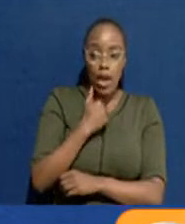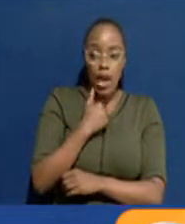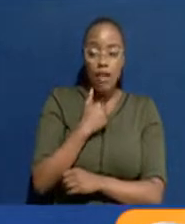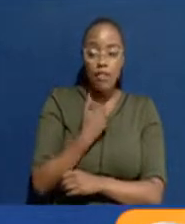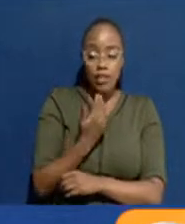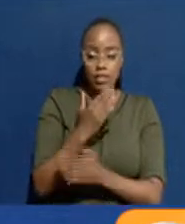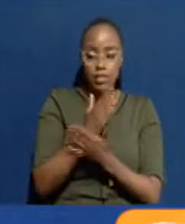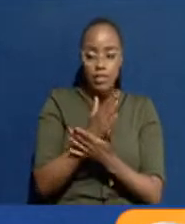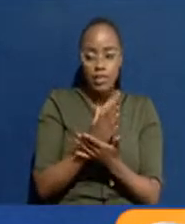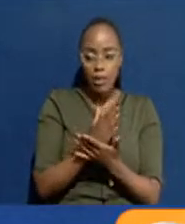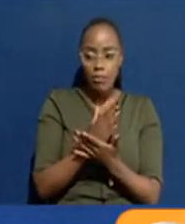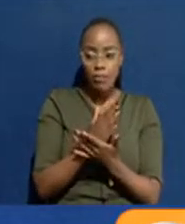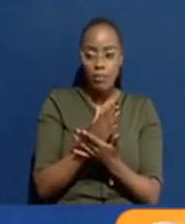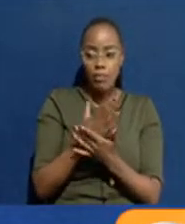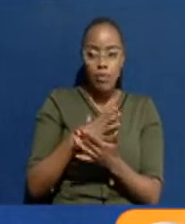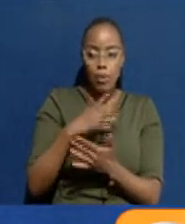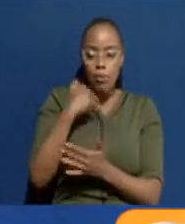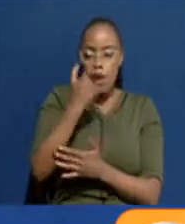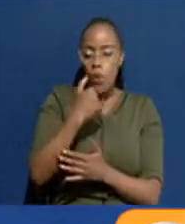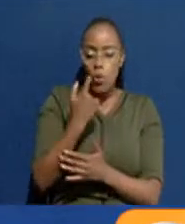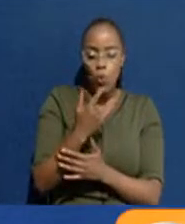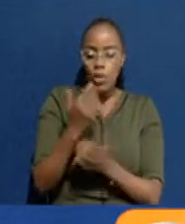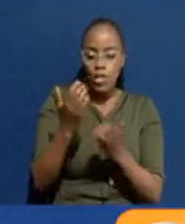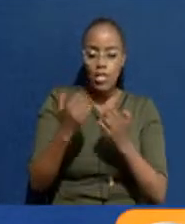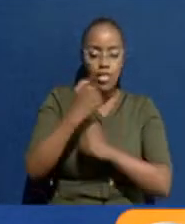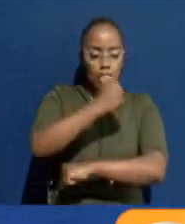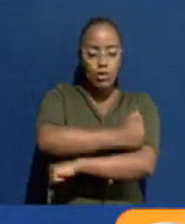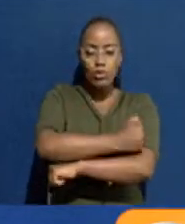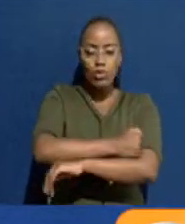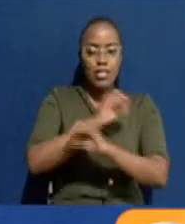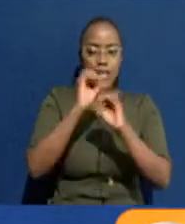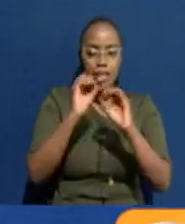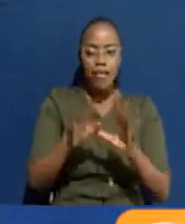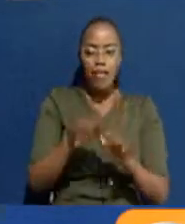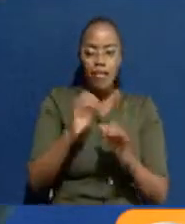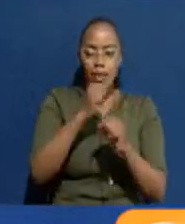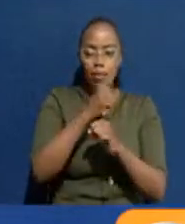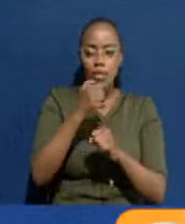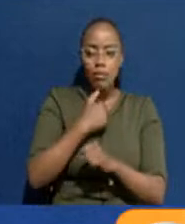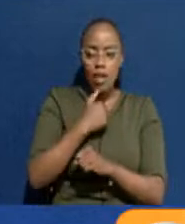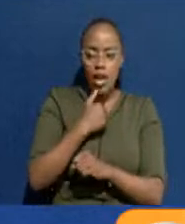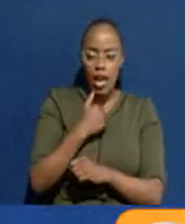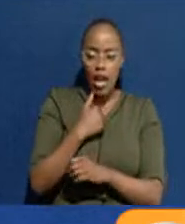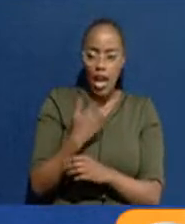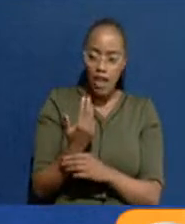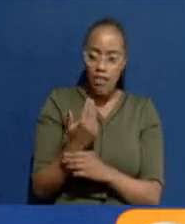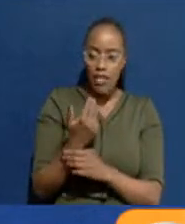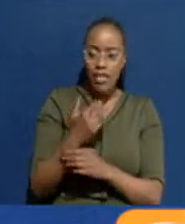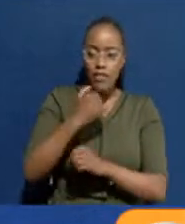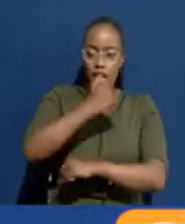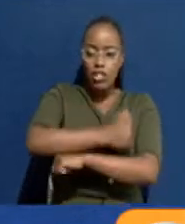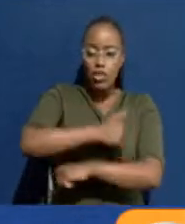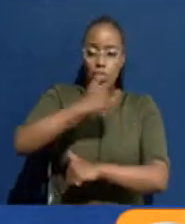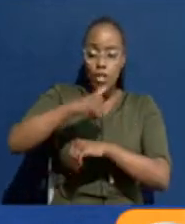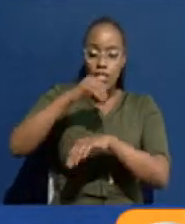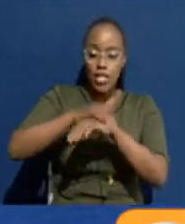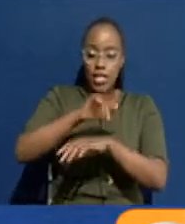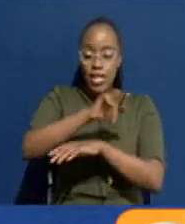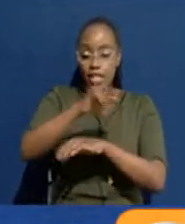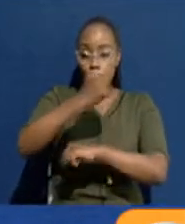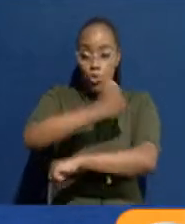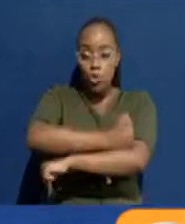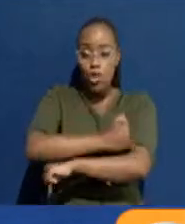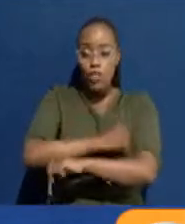in this country that don't deserve to be called schools at all. You really can't have the kind of facilities that you get in some of these schools and